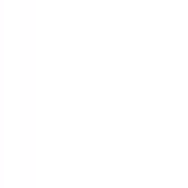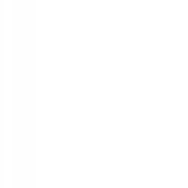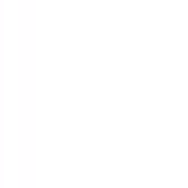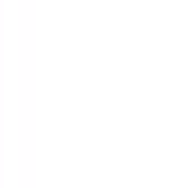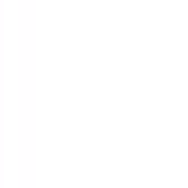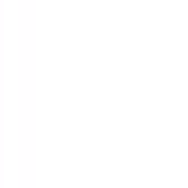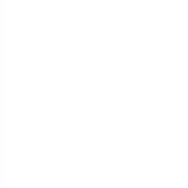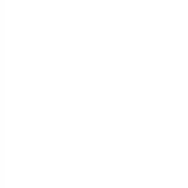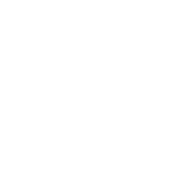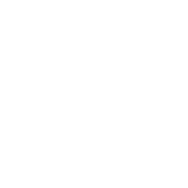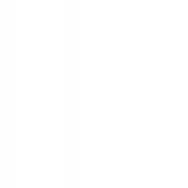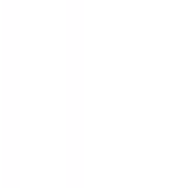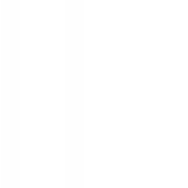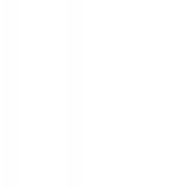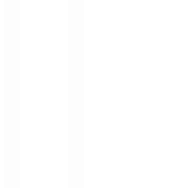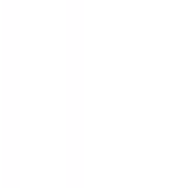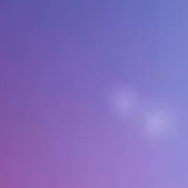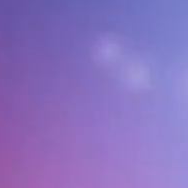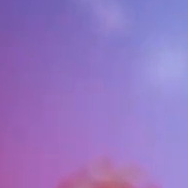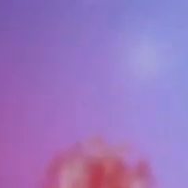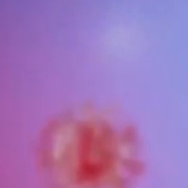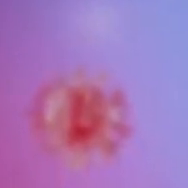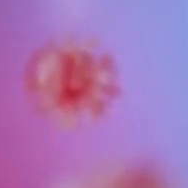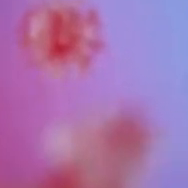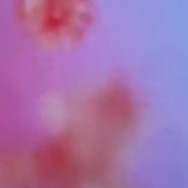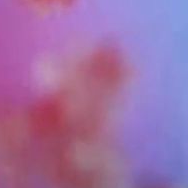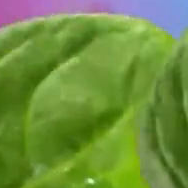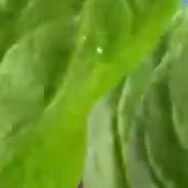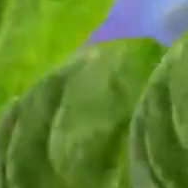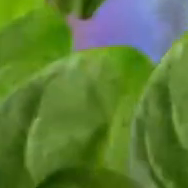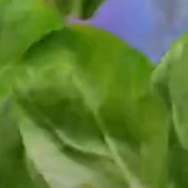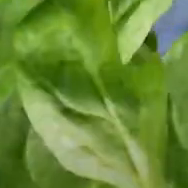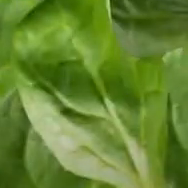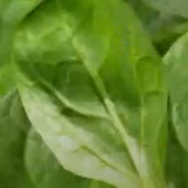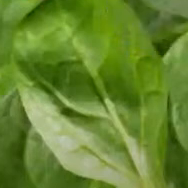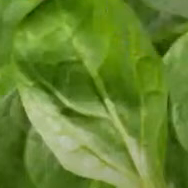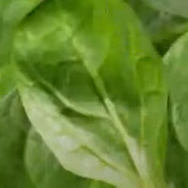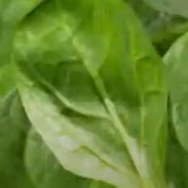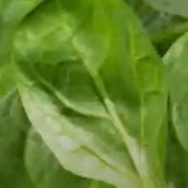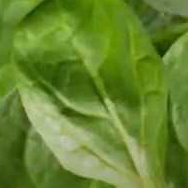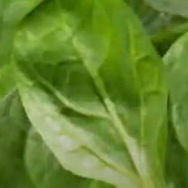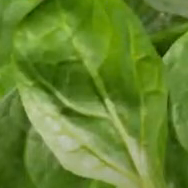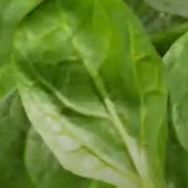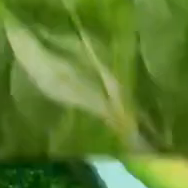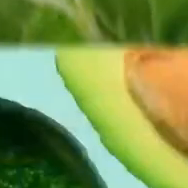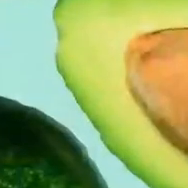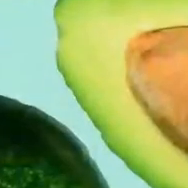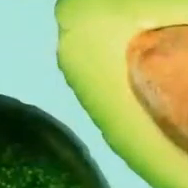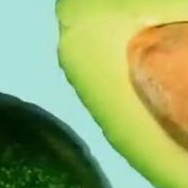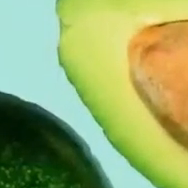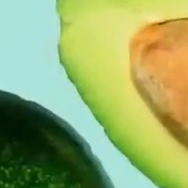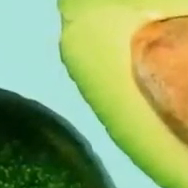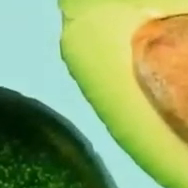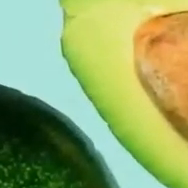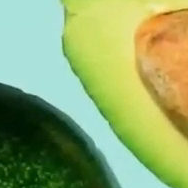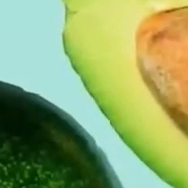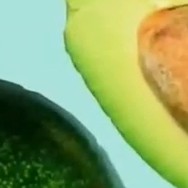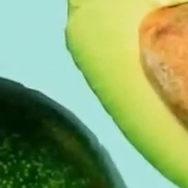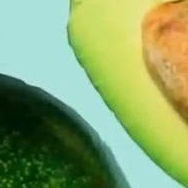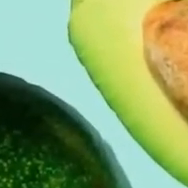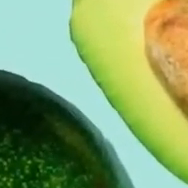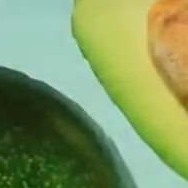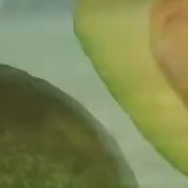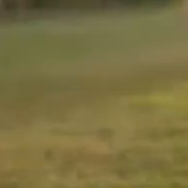B-Mobile. Life is on. To strengthen your immune system, you need to nourish your body with foods rich in